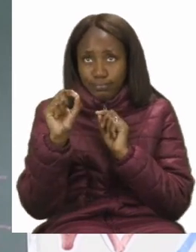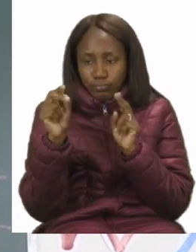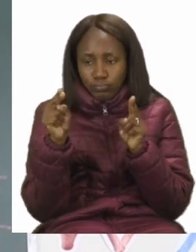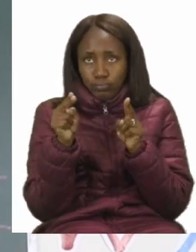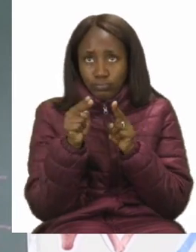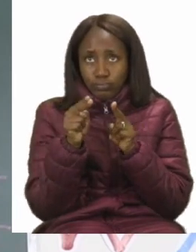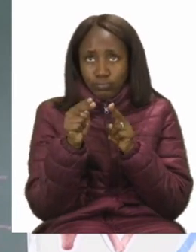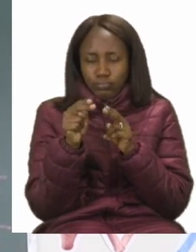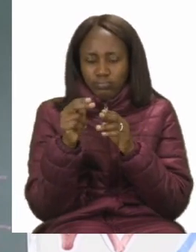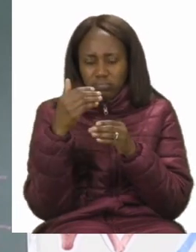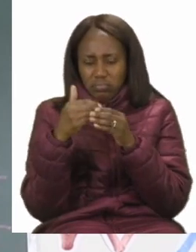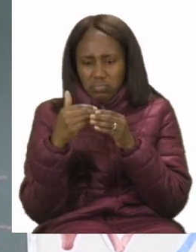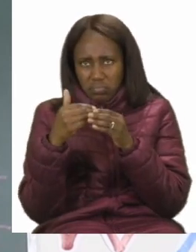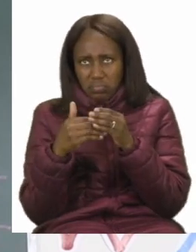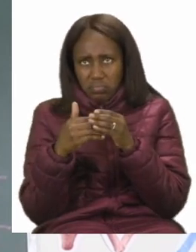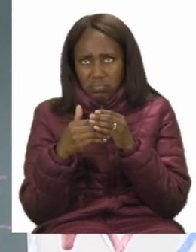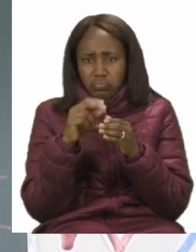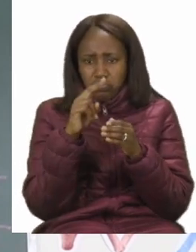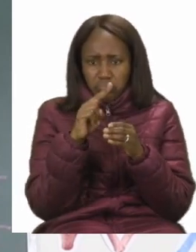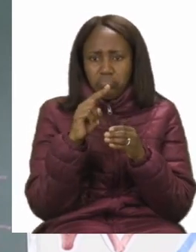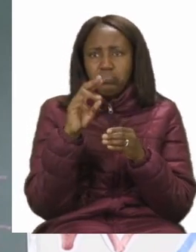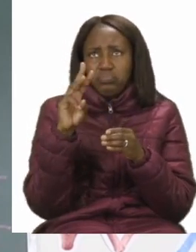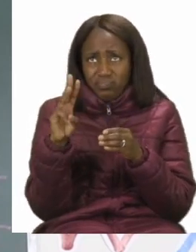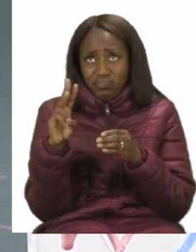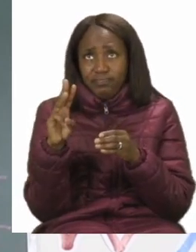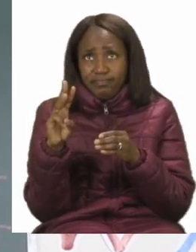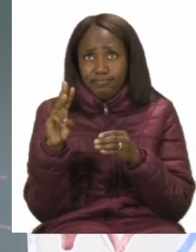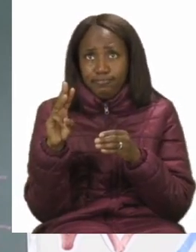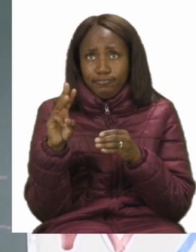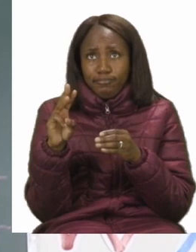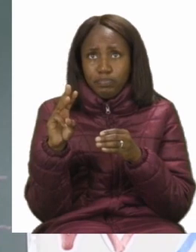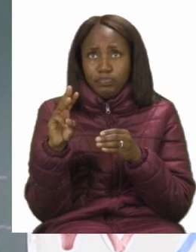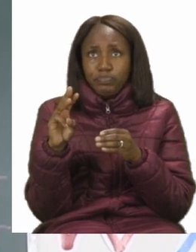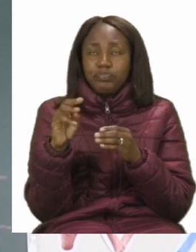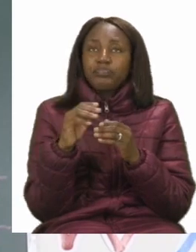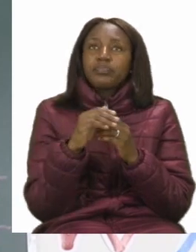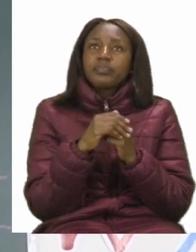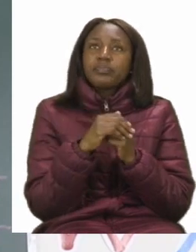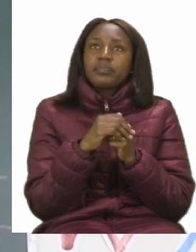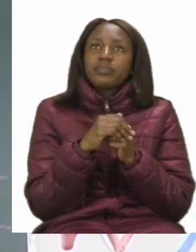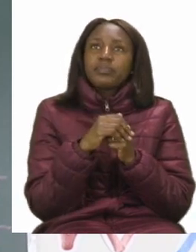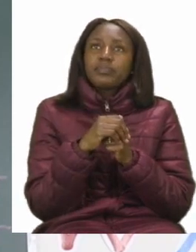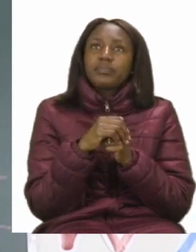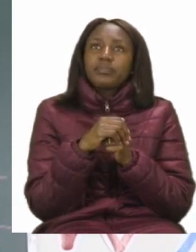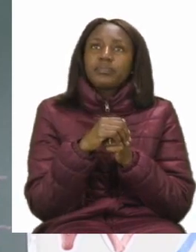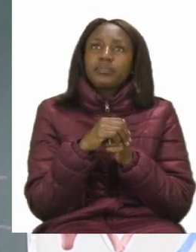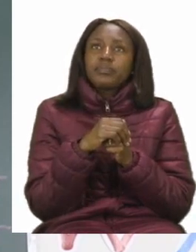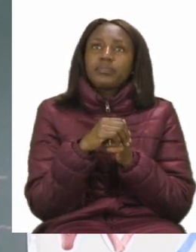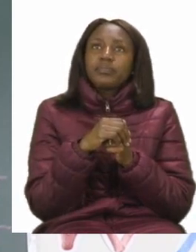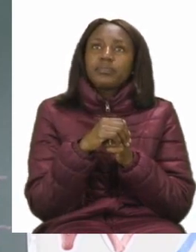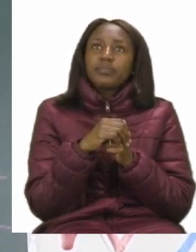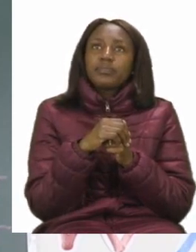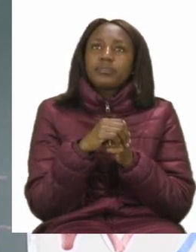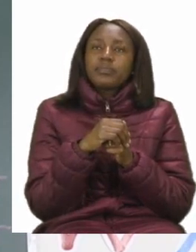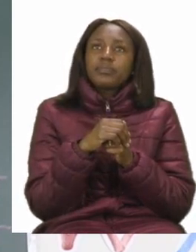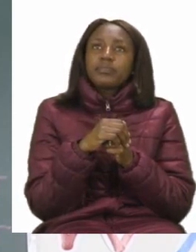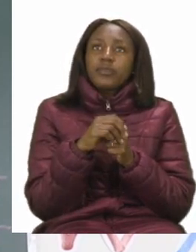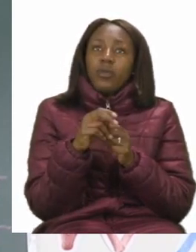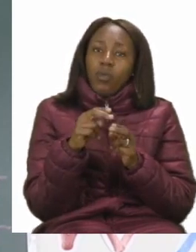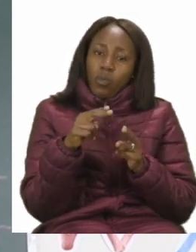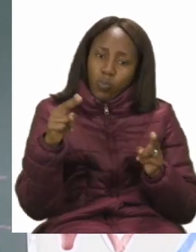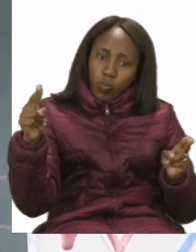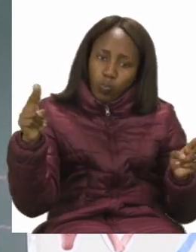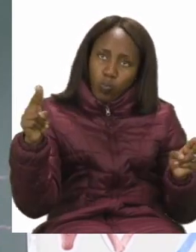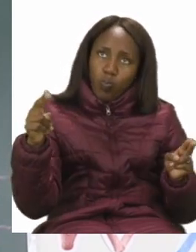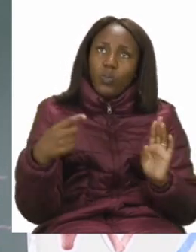just between our 2 and 3 because it is past the hour, and our